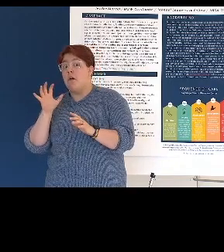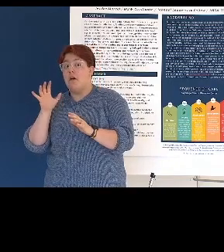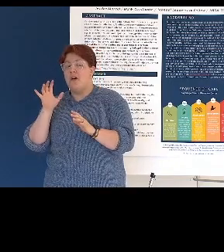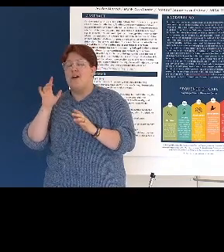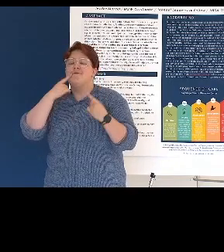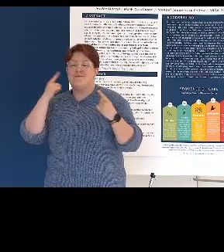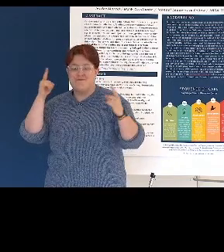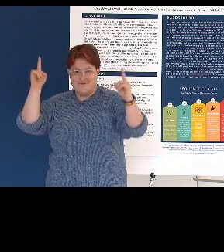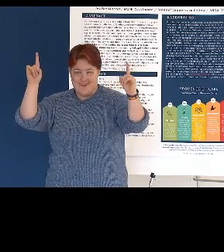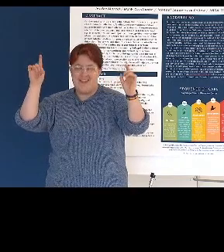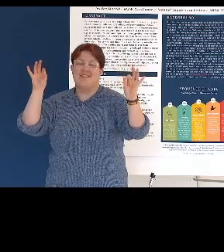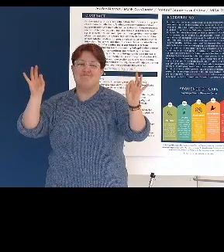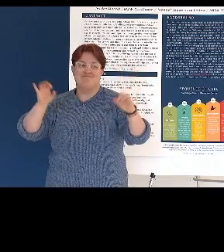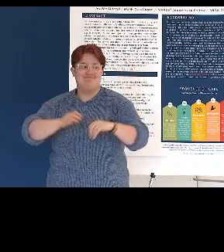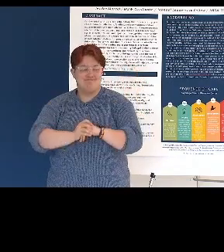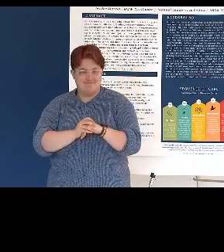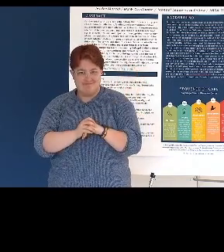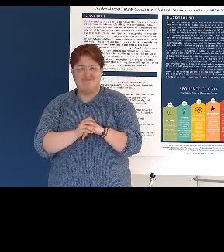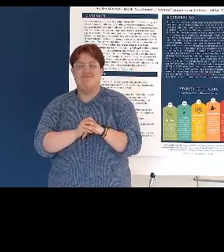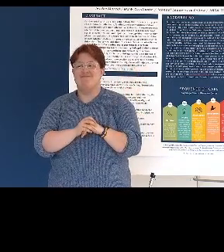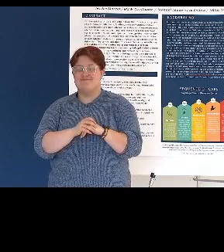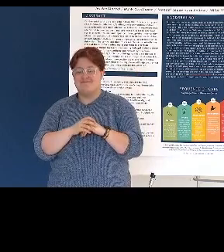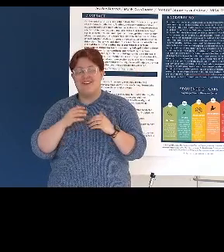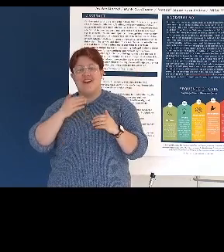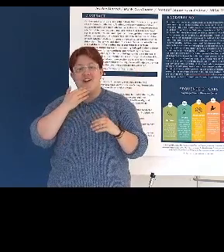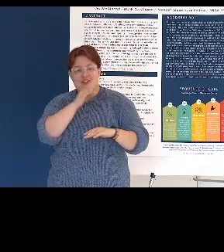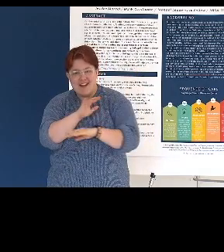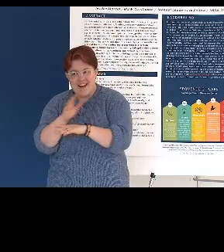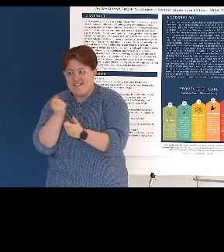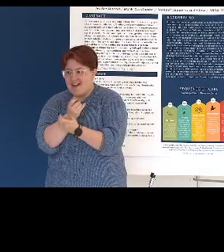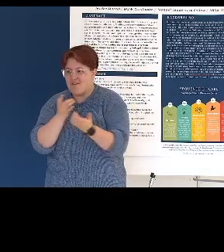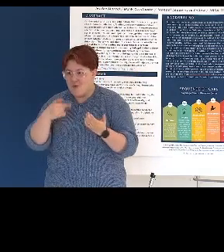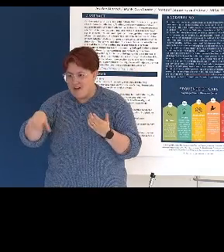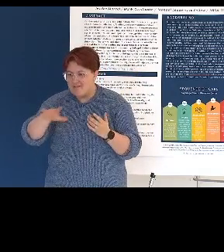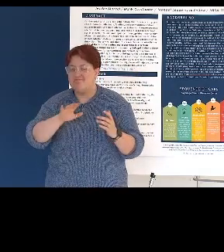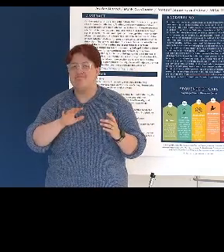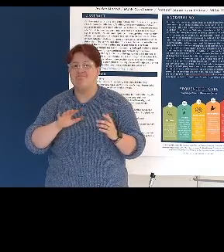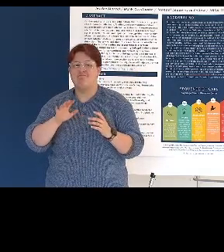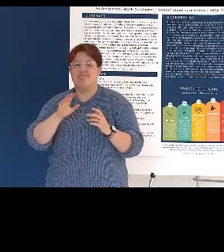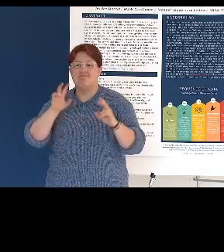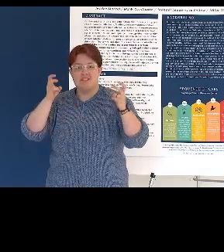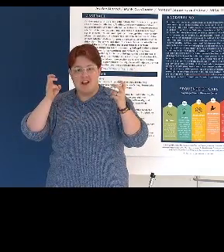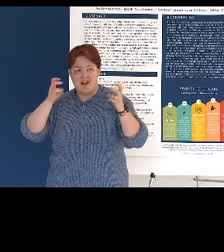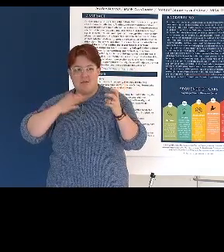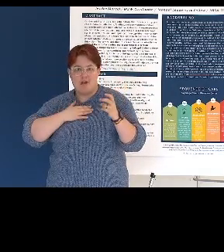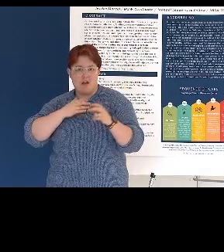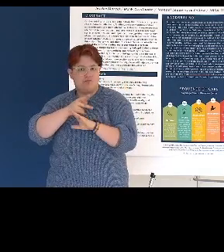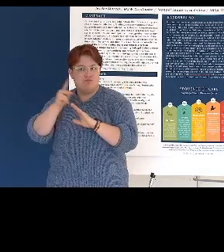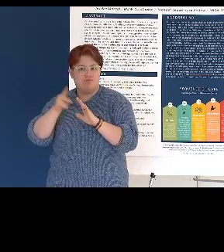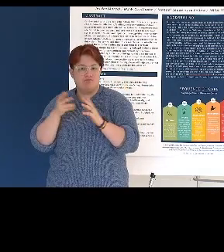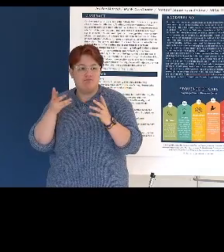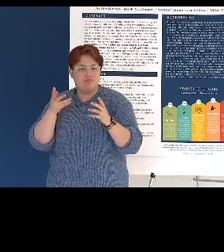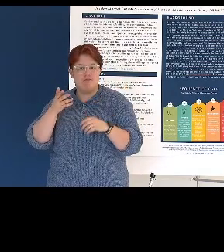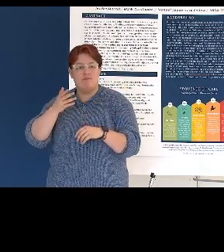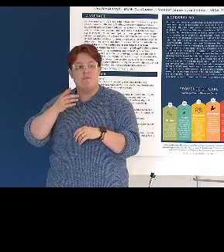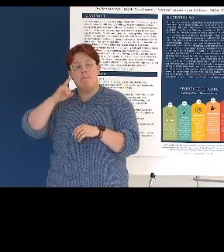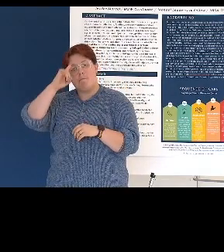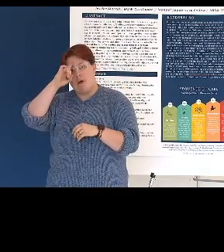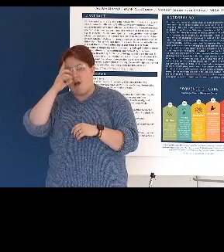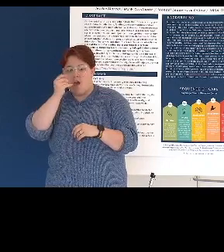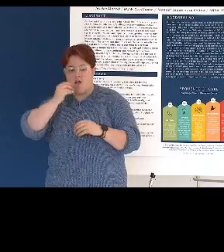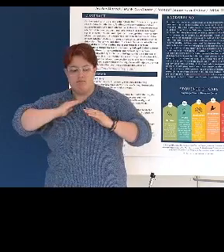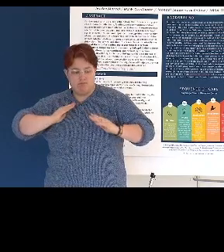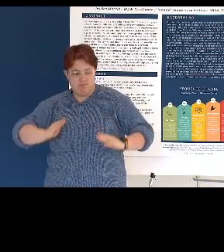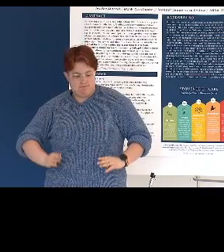There we are. Good evening, everybody. The title of my capstone project is Mind and Body,